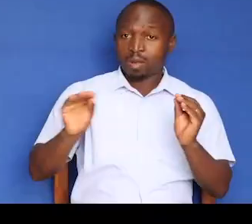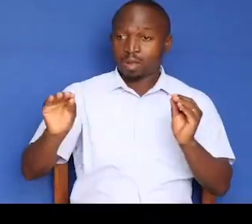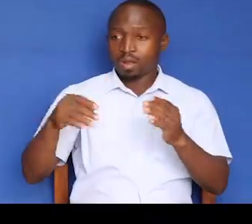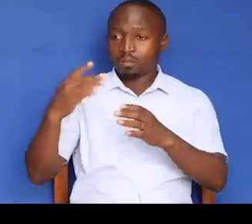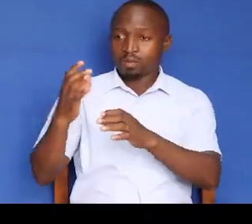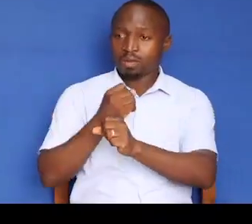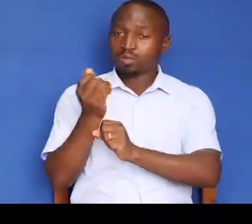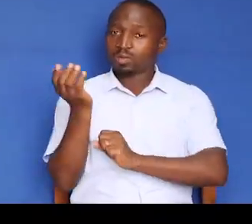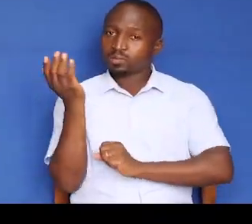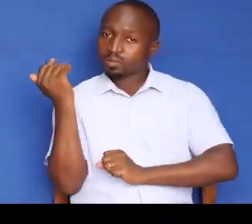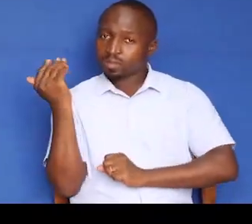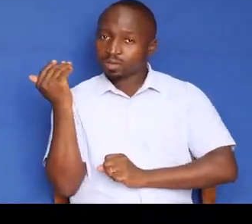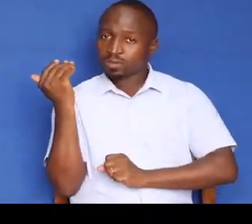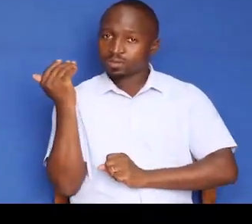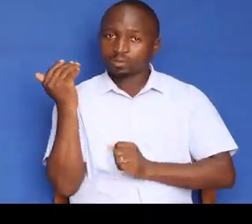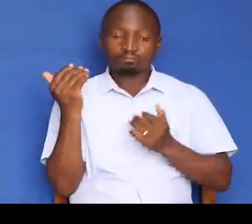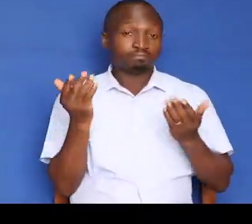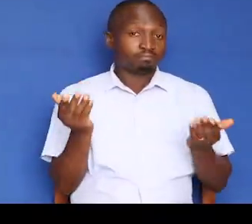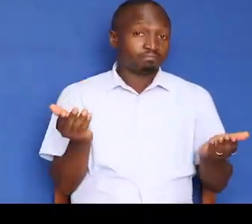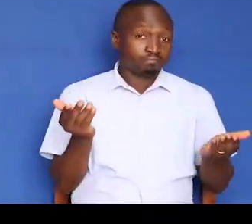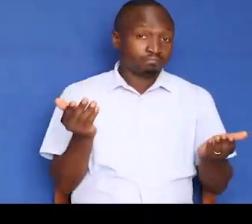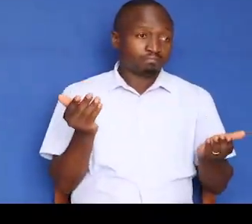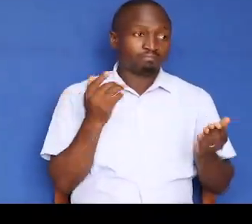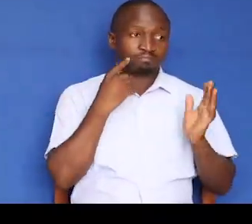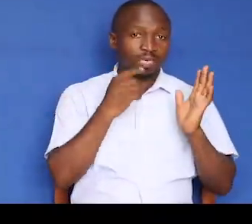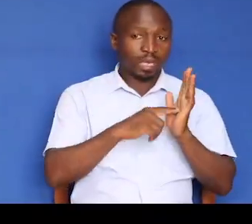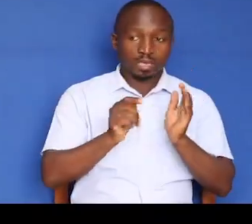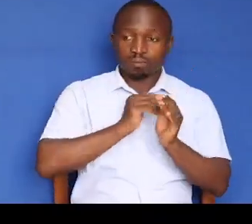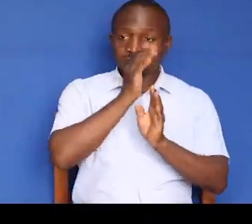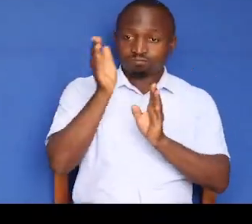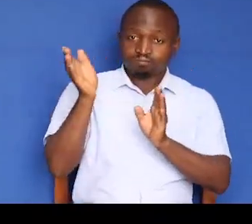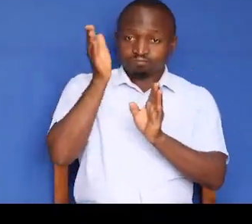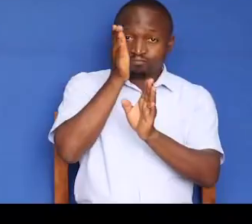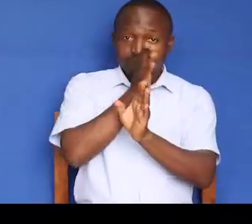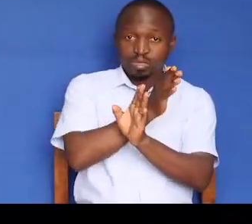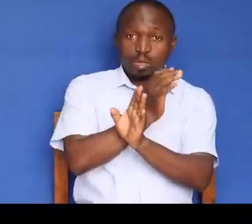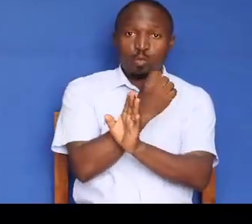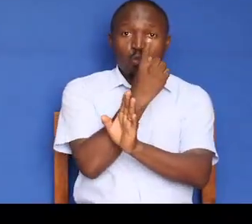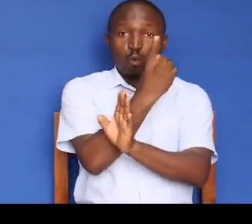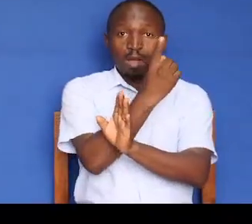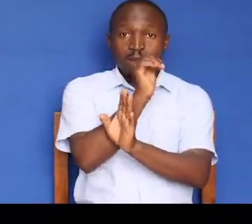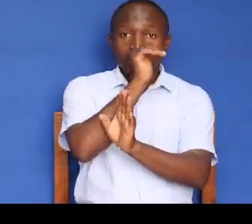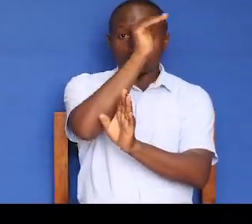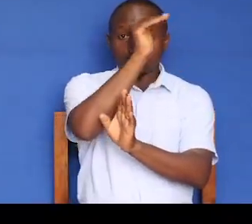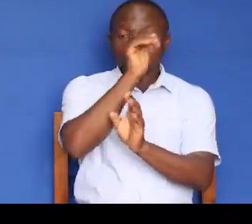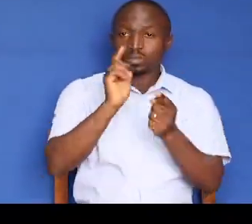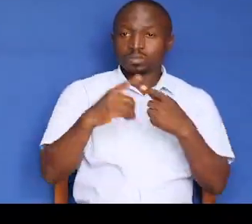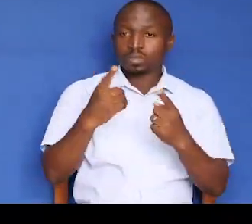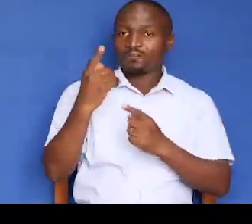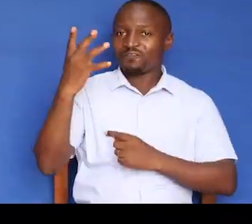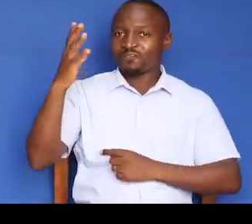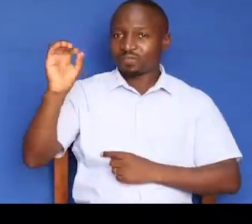minus old revenue. Old revenue, it means we come back to at one output level is seen